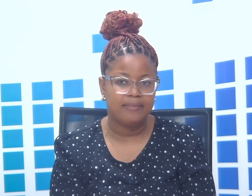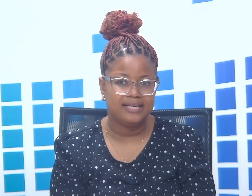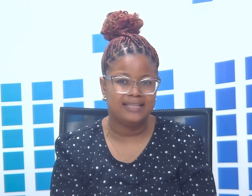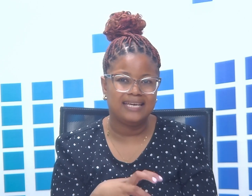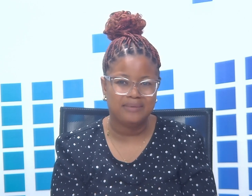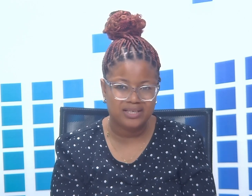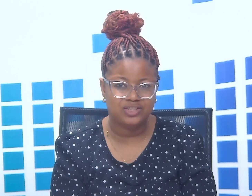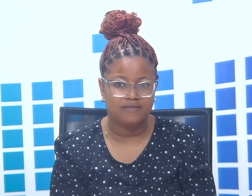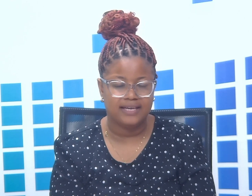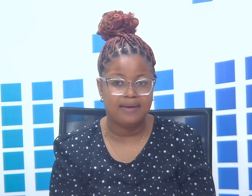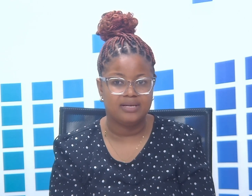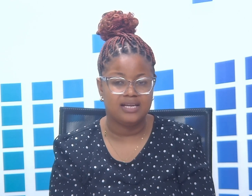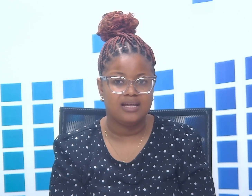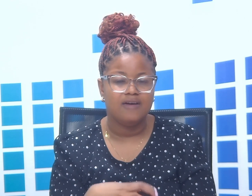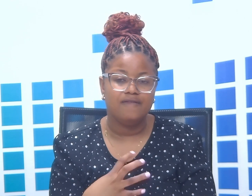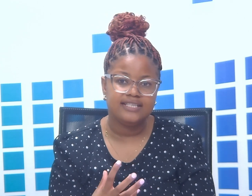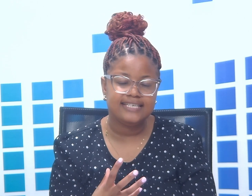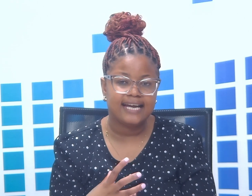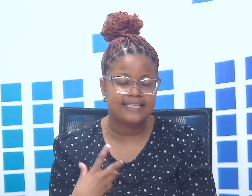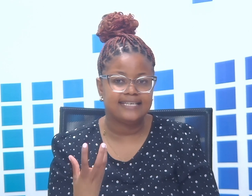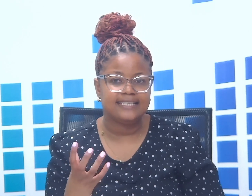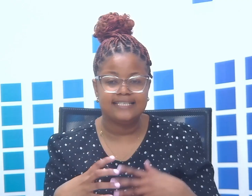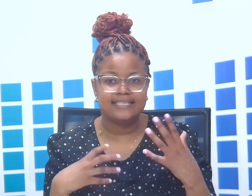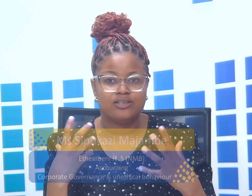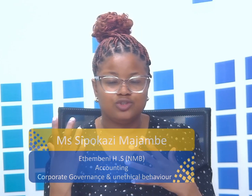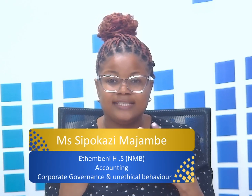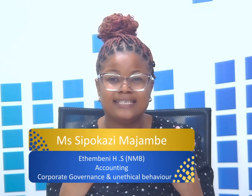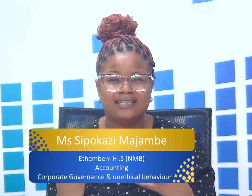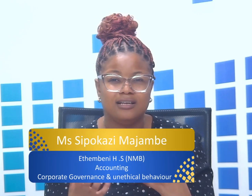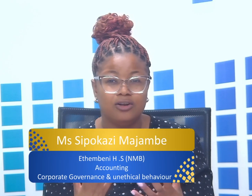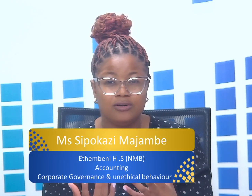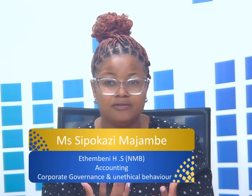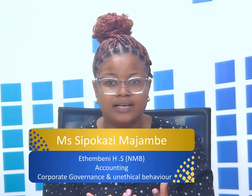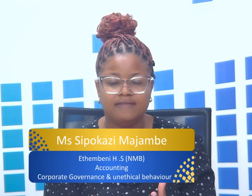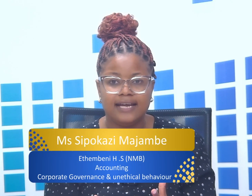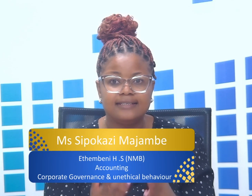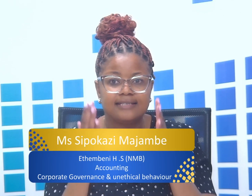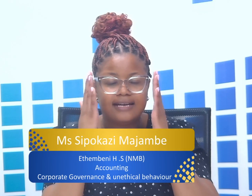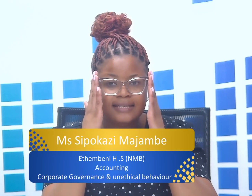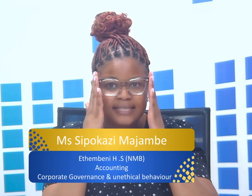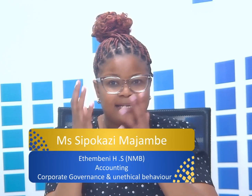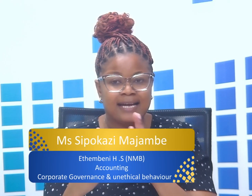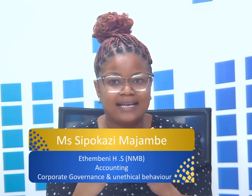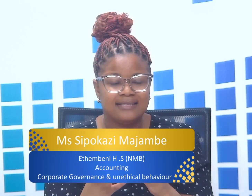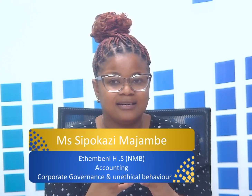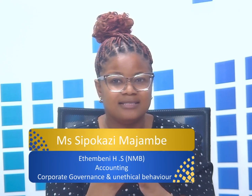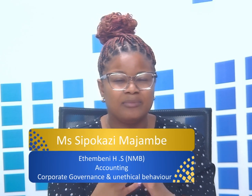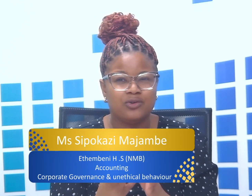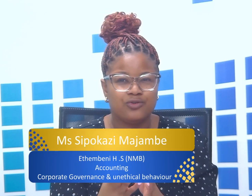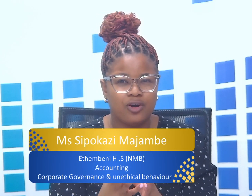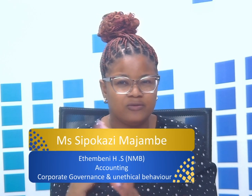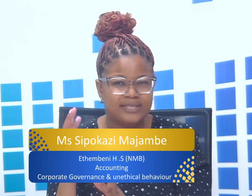on the company and the image of the company. Firstly, I said this should signal a lot of red flags. It's telling